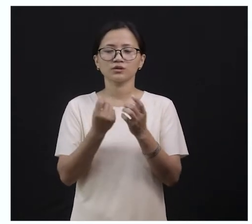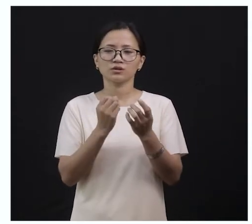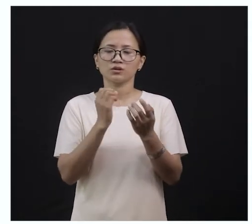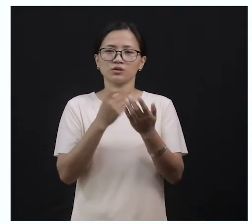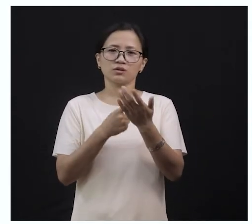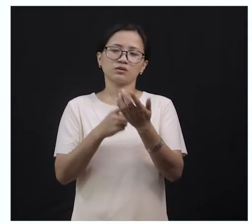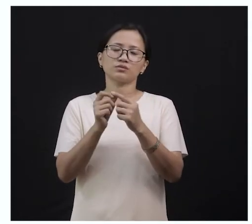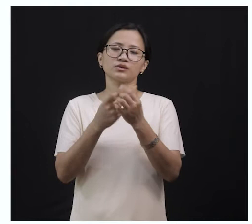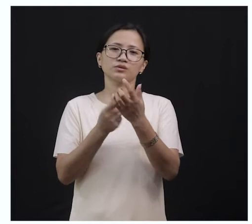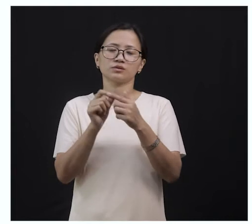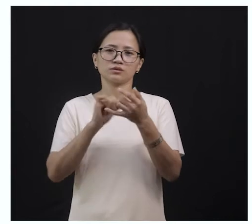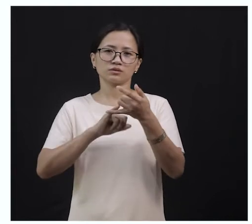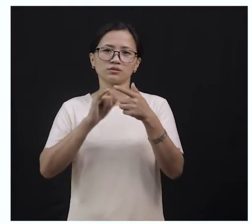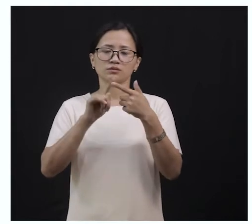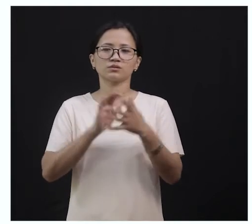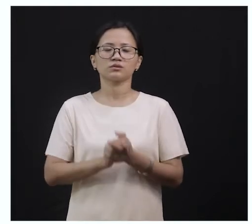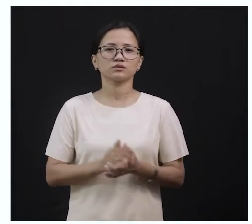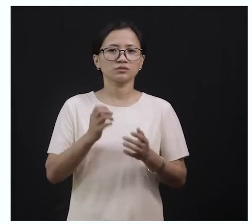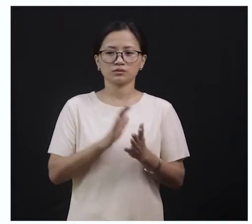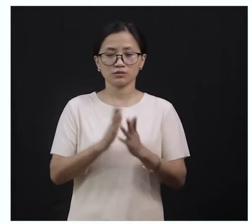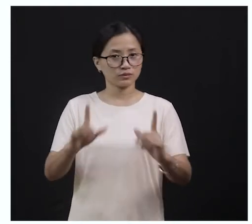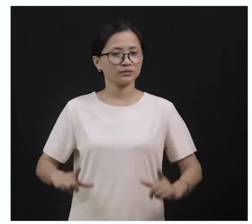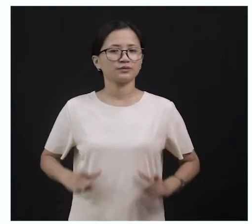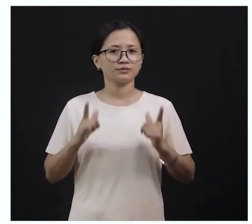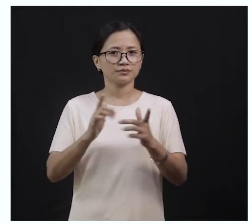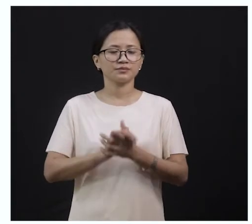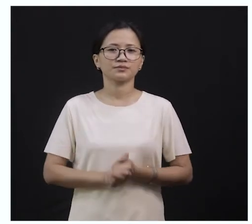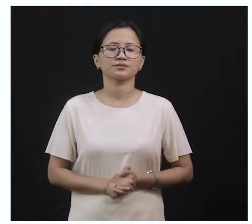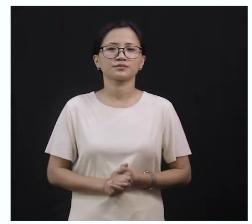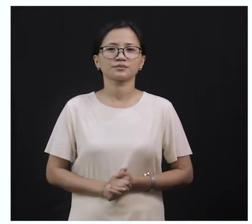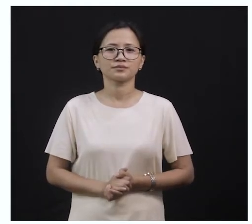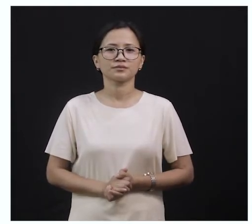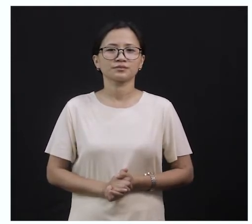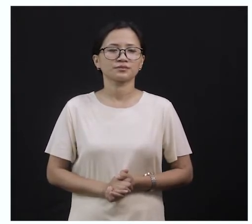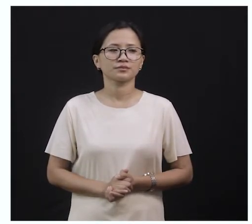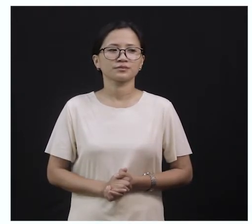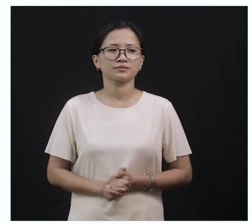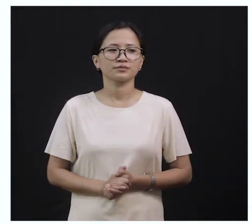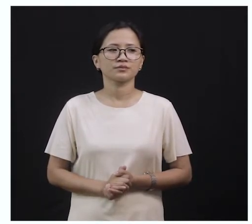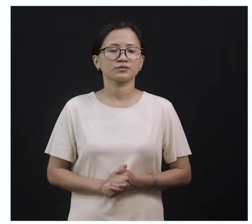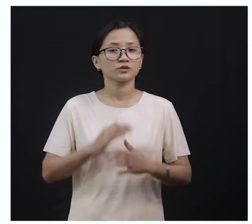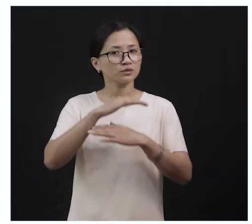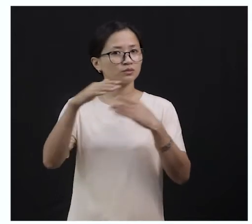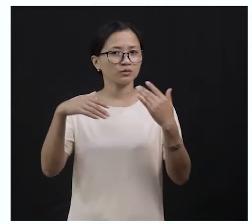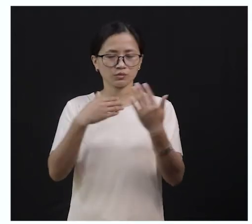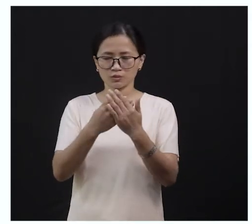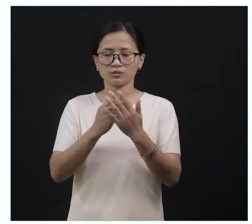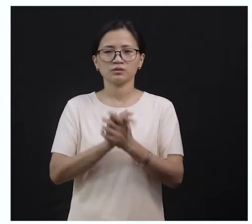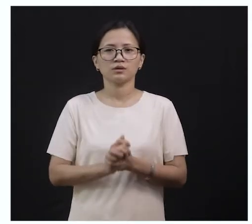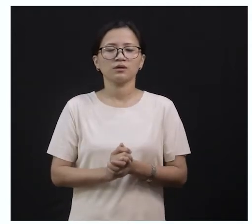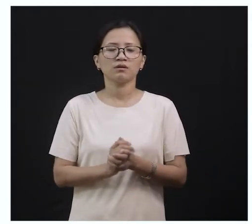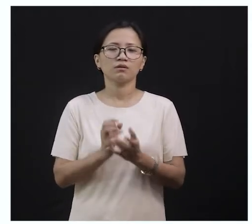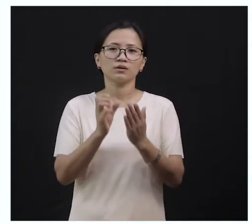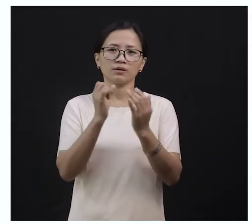is saying, the butterfly, though they are short-lived, they also have a purpose, okay? So this is the poem all about. See here, I have